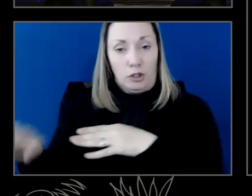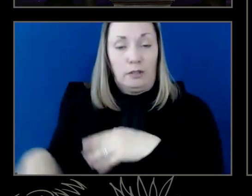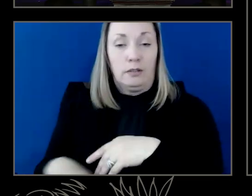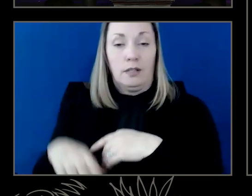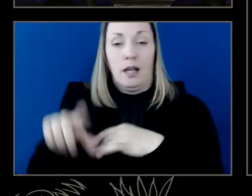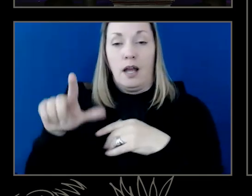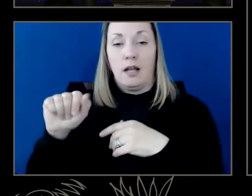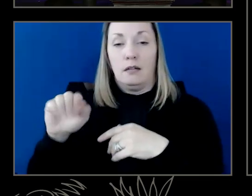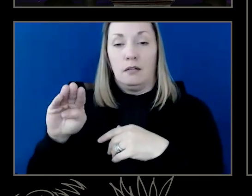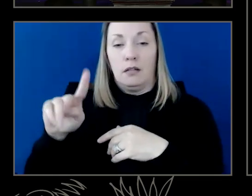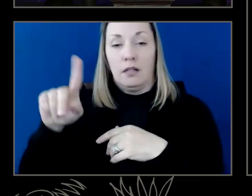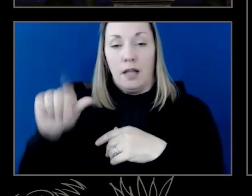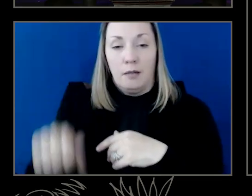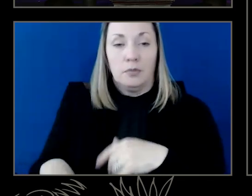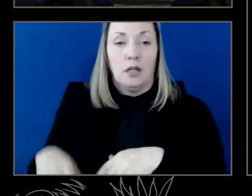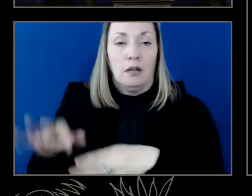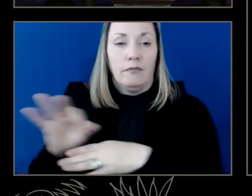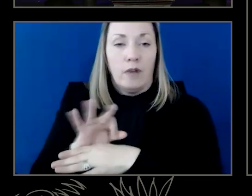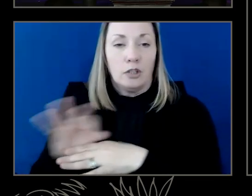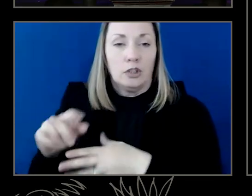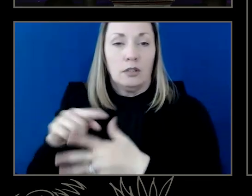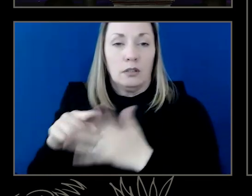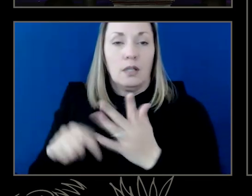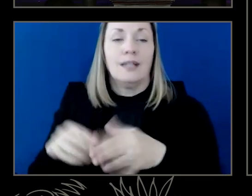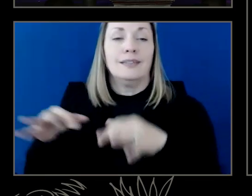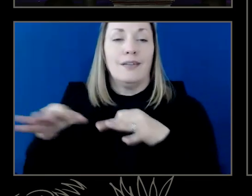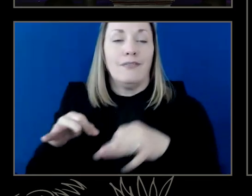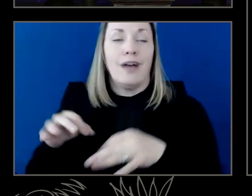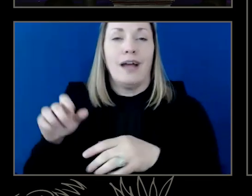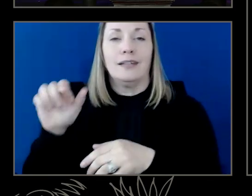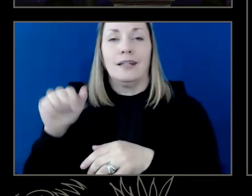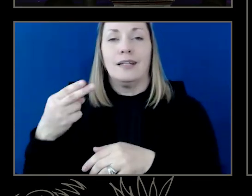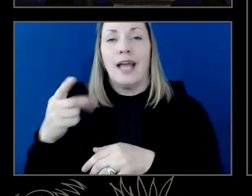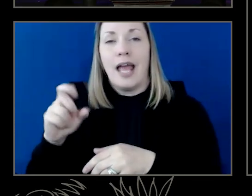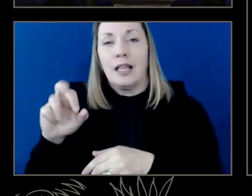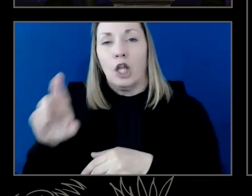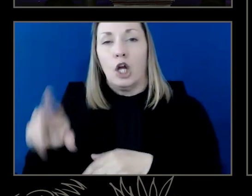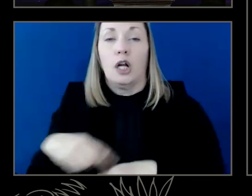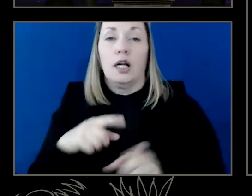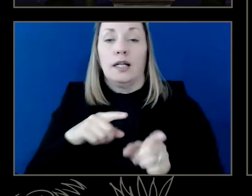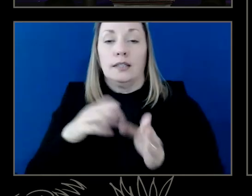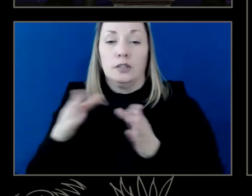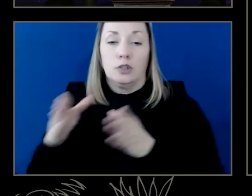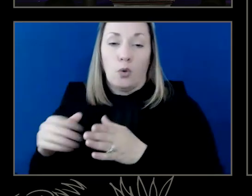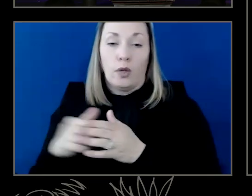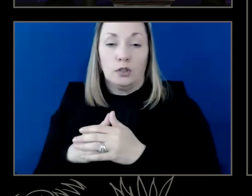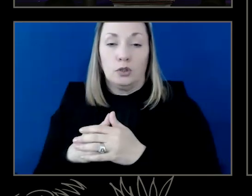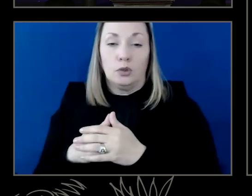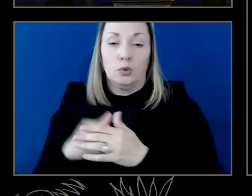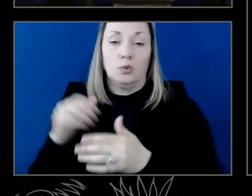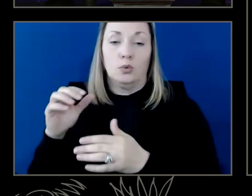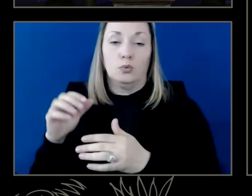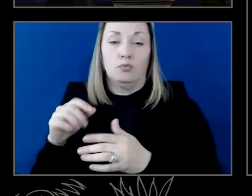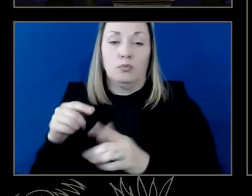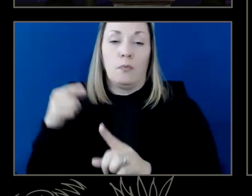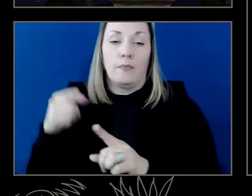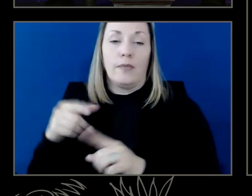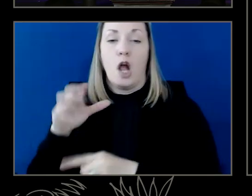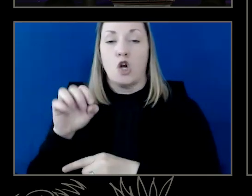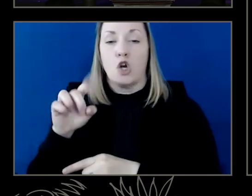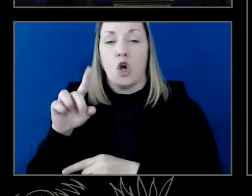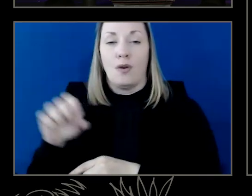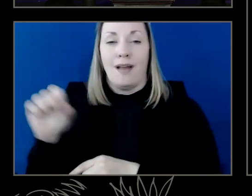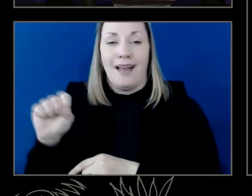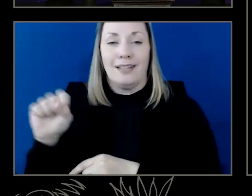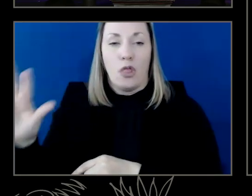the runtime to Node.js, define the handler, and point to the code stored in S3. I also attach the role so the